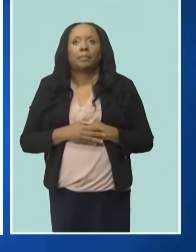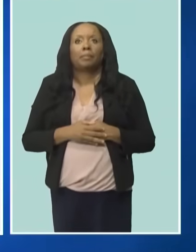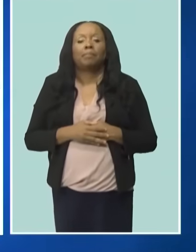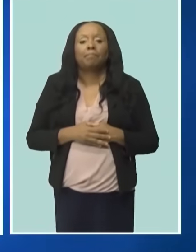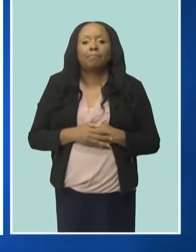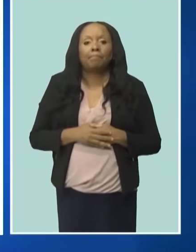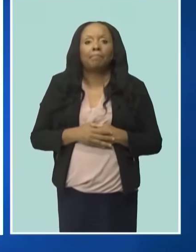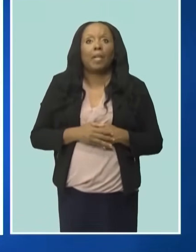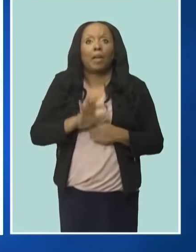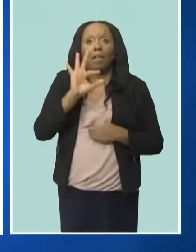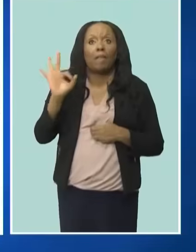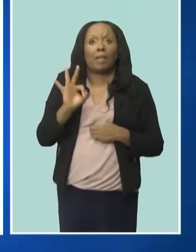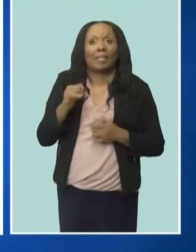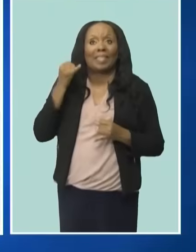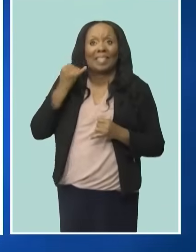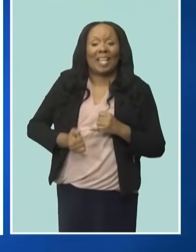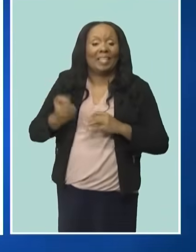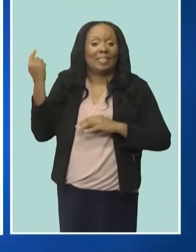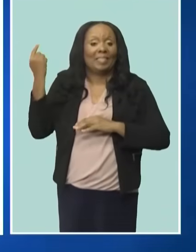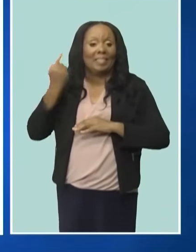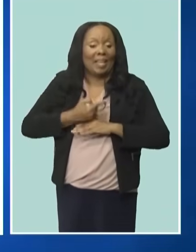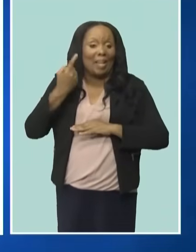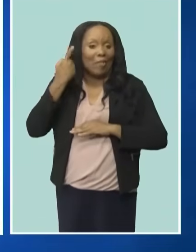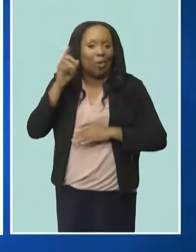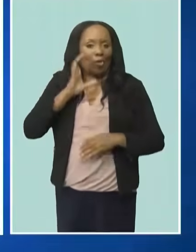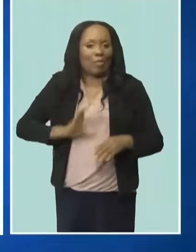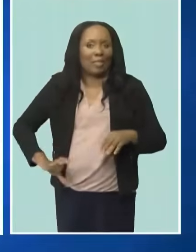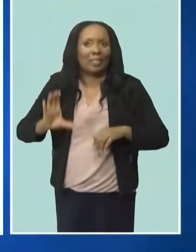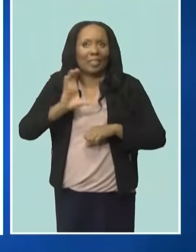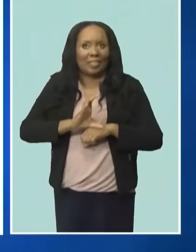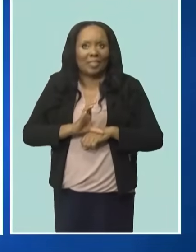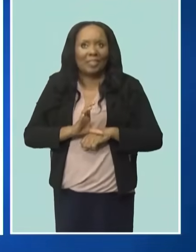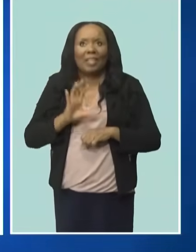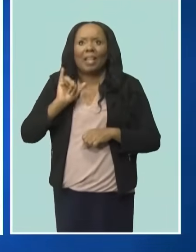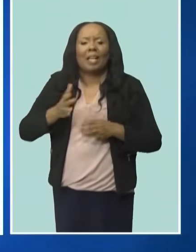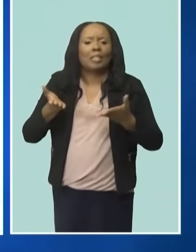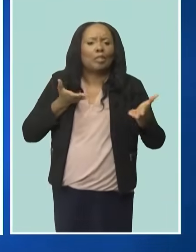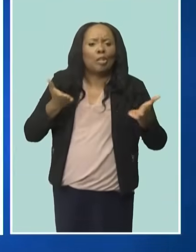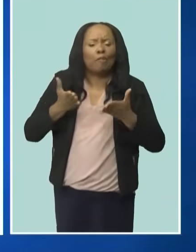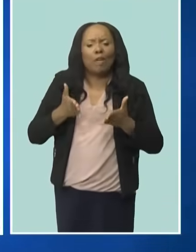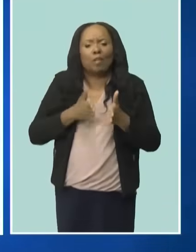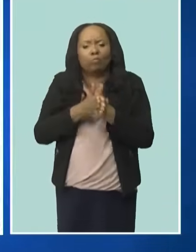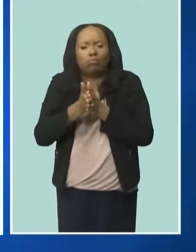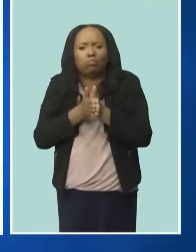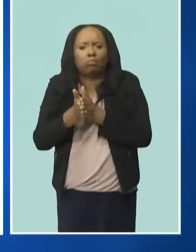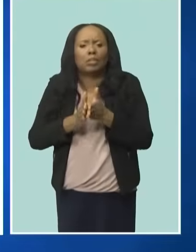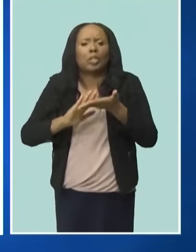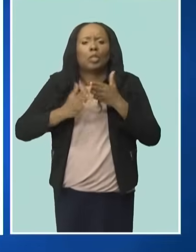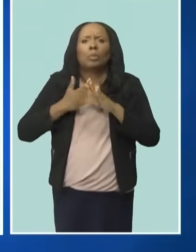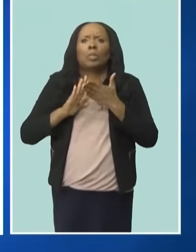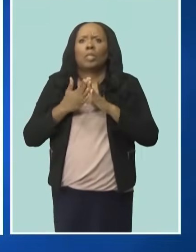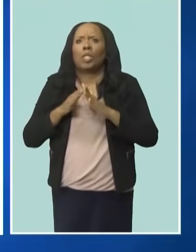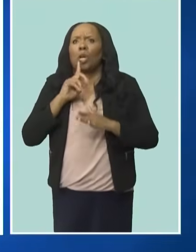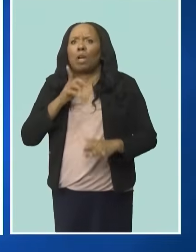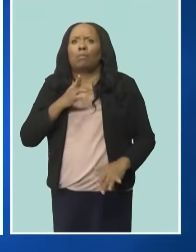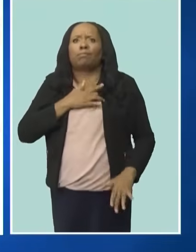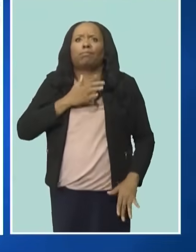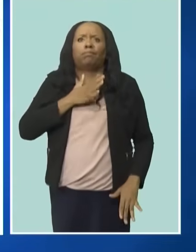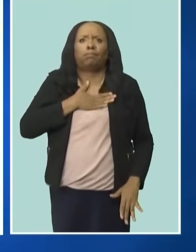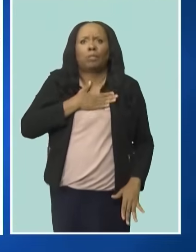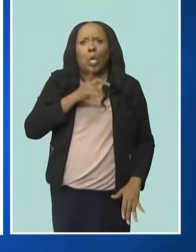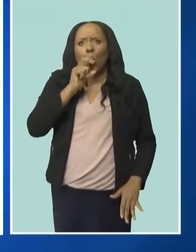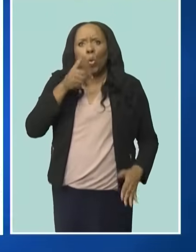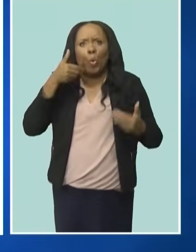month-long regathering celebrations for Christ Church, that service, passion, and community remain at the heart of who we are